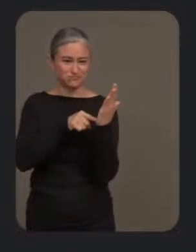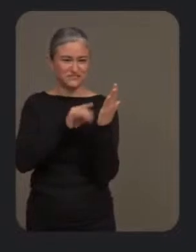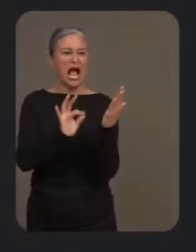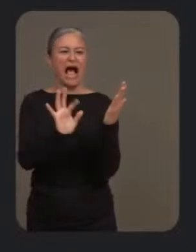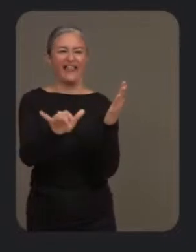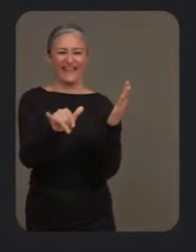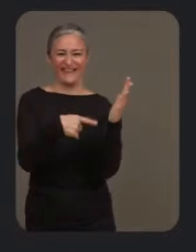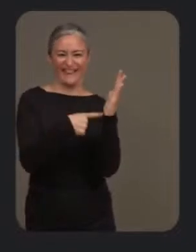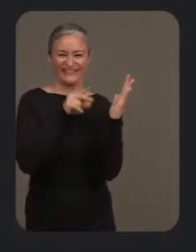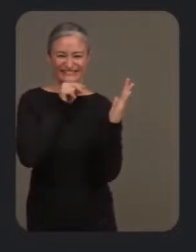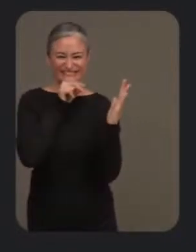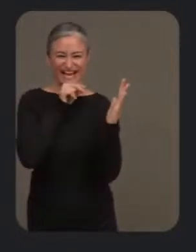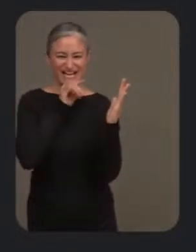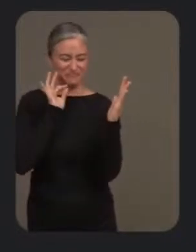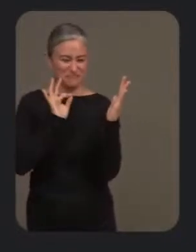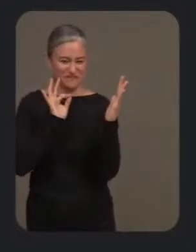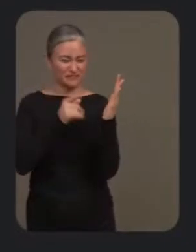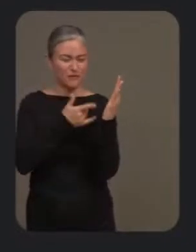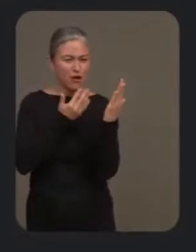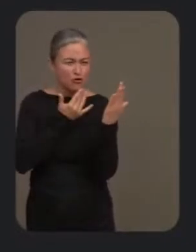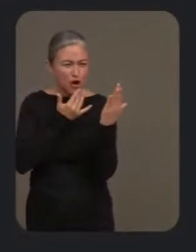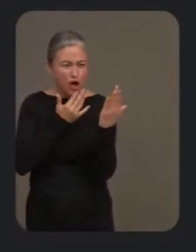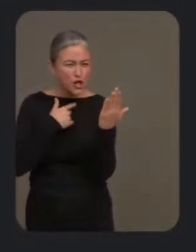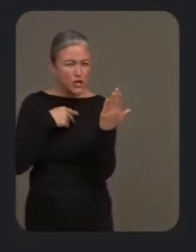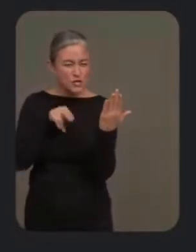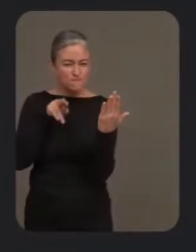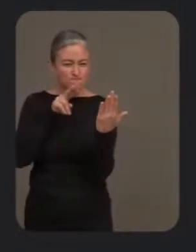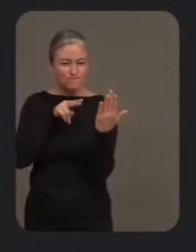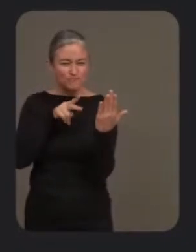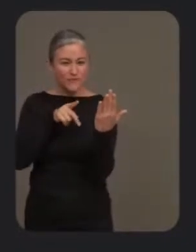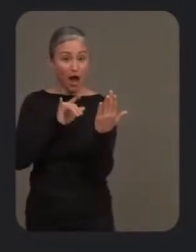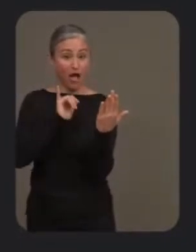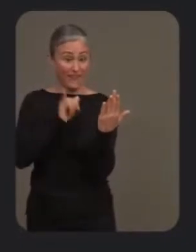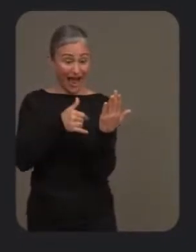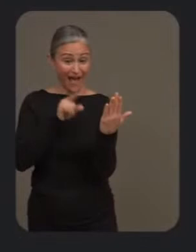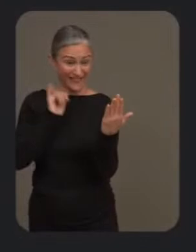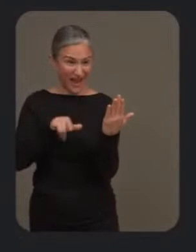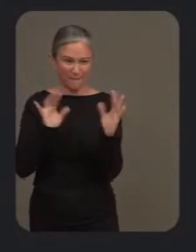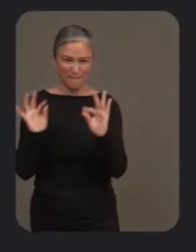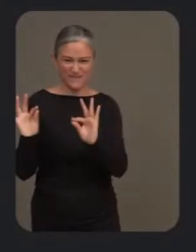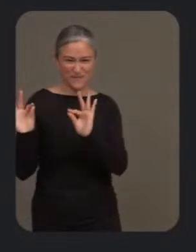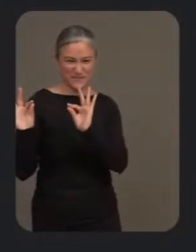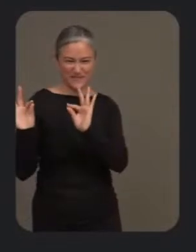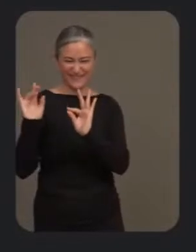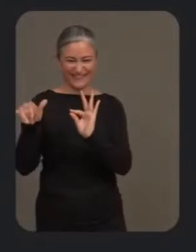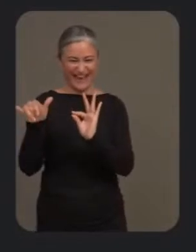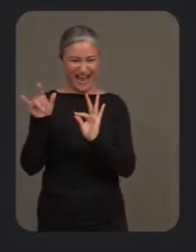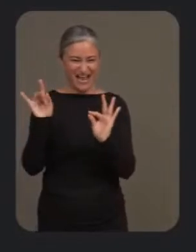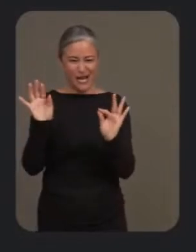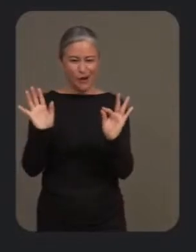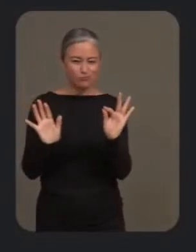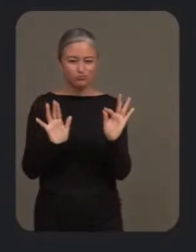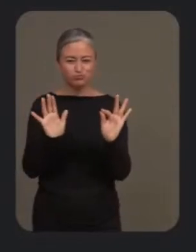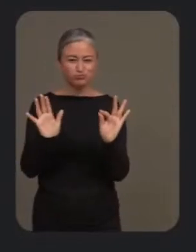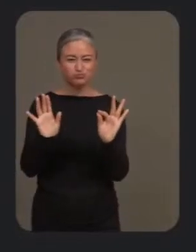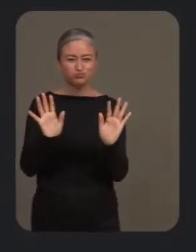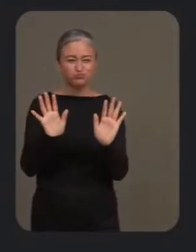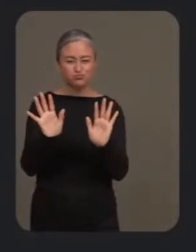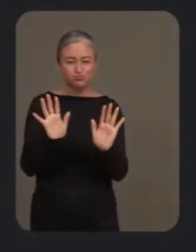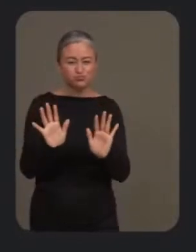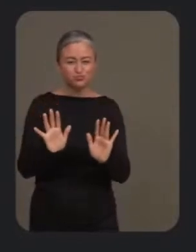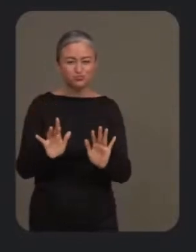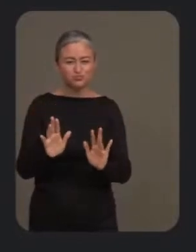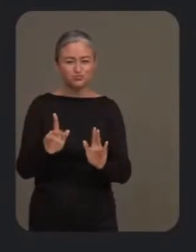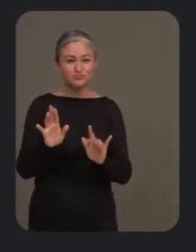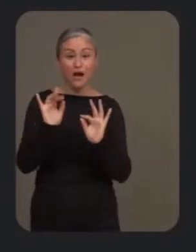And then colors. Let's see. Ooh, that pops. Let's go with the more muted one. Or maybe